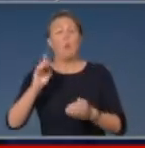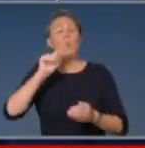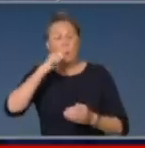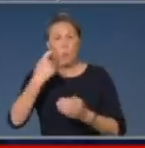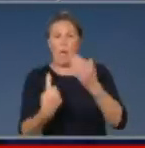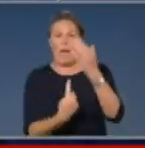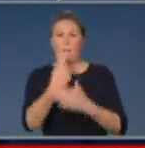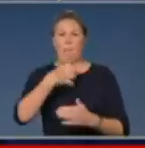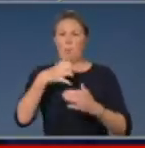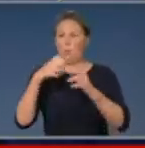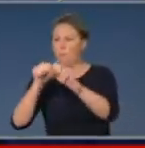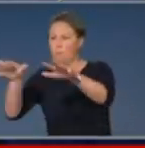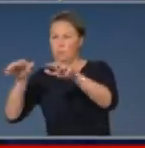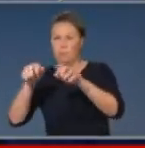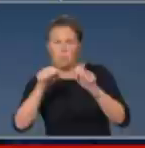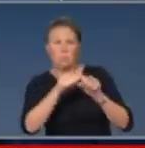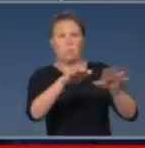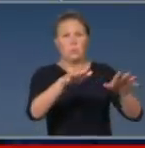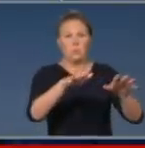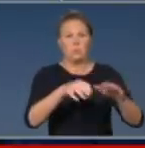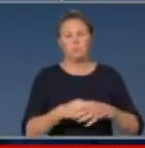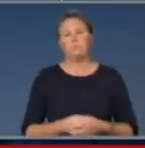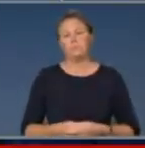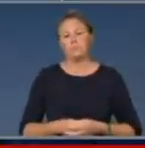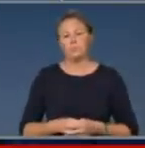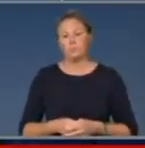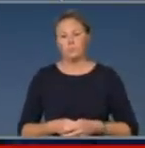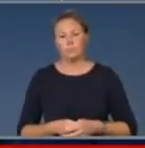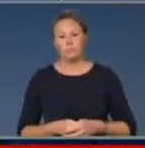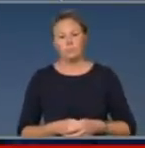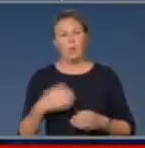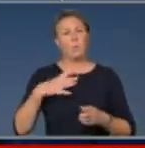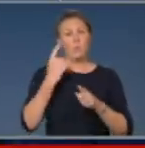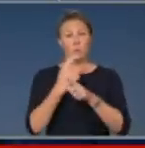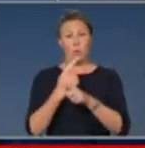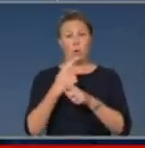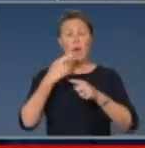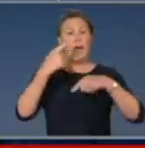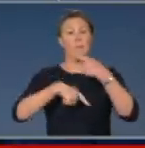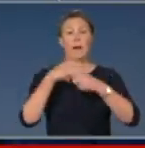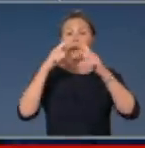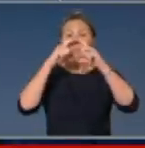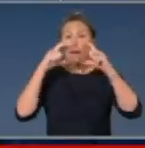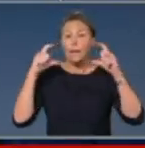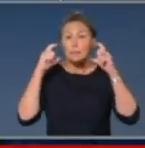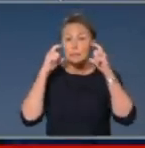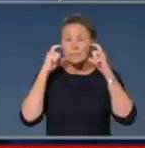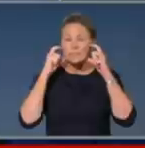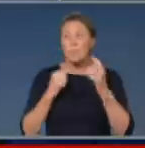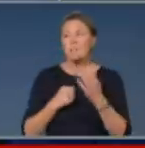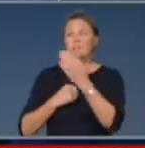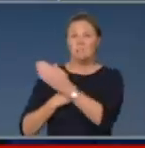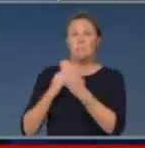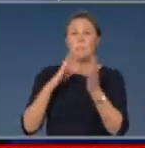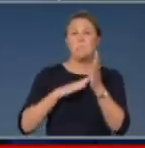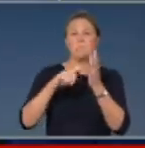country. On a couple of quite specific issues, on the wearing of masks, and Brendan Murphy, the professor, will talk a little